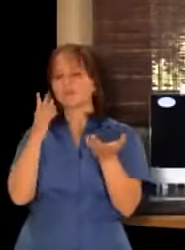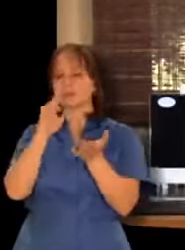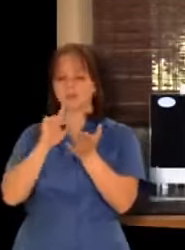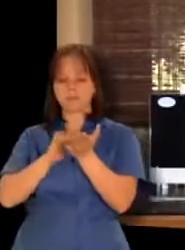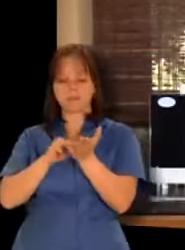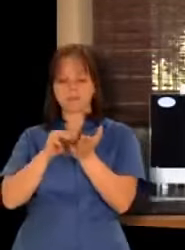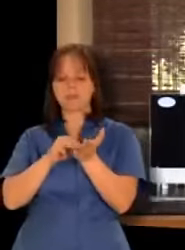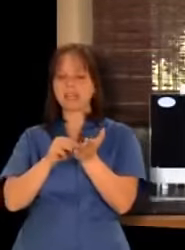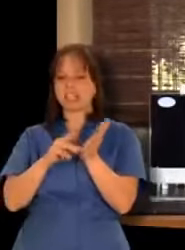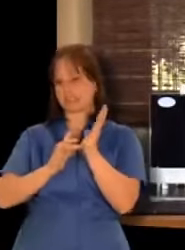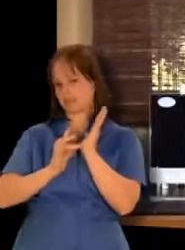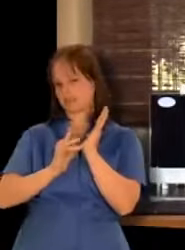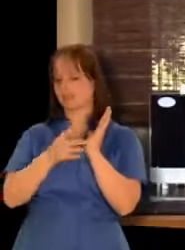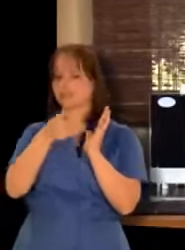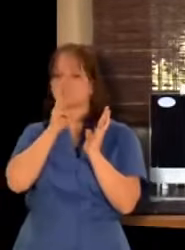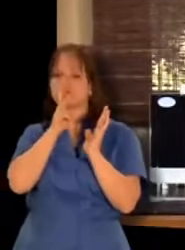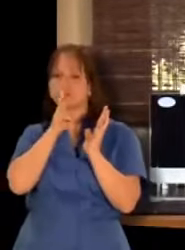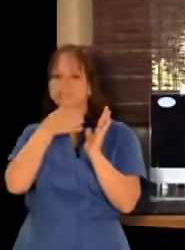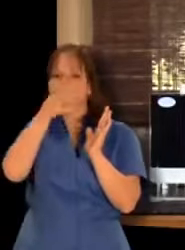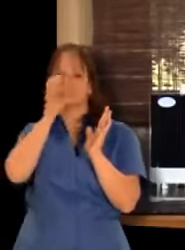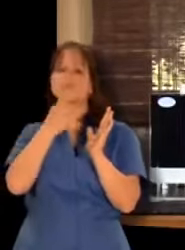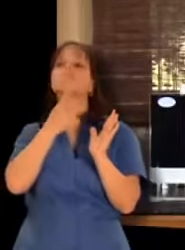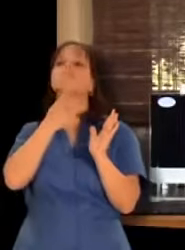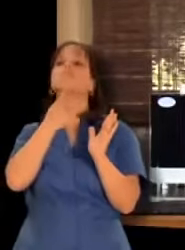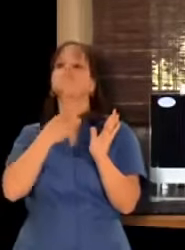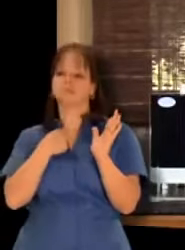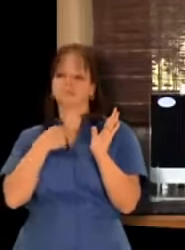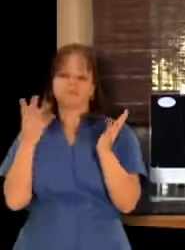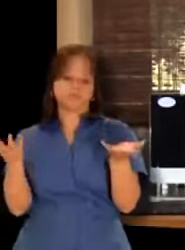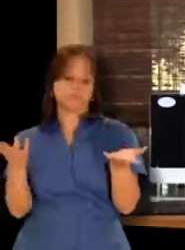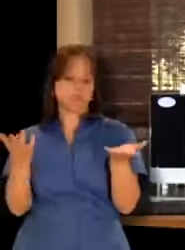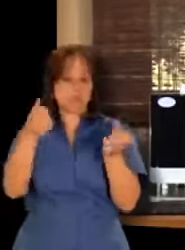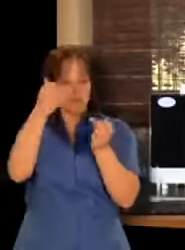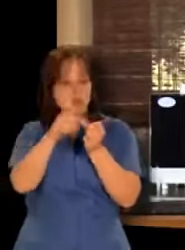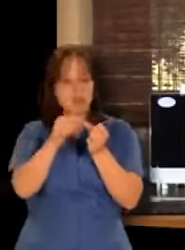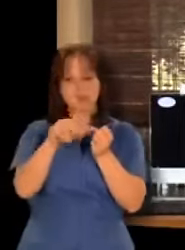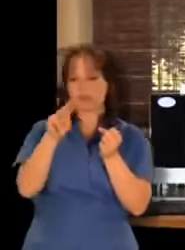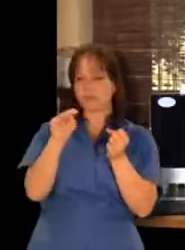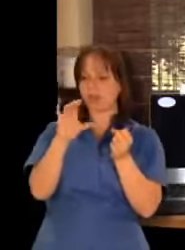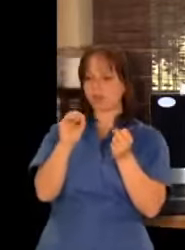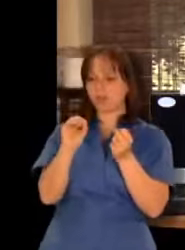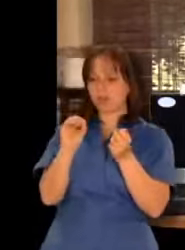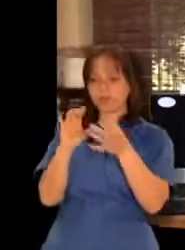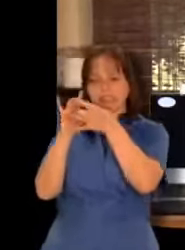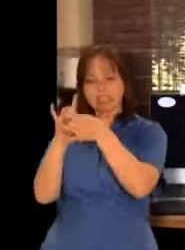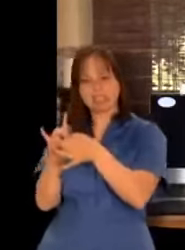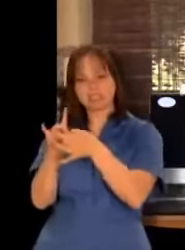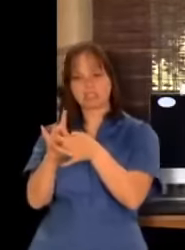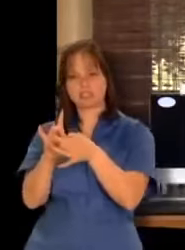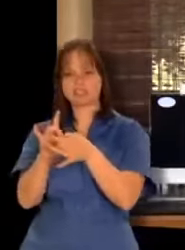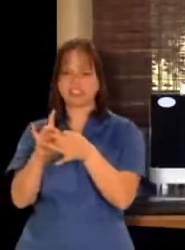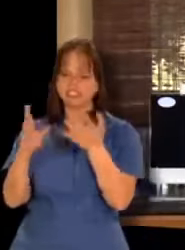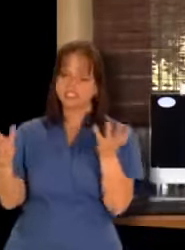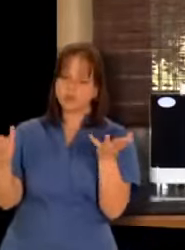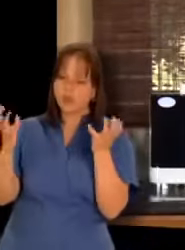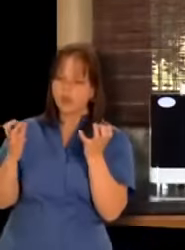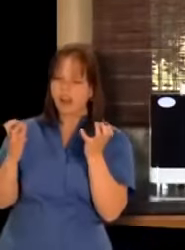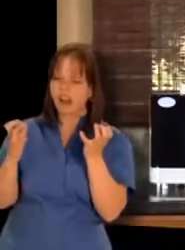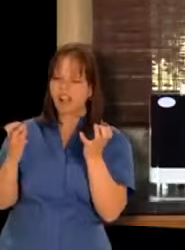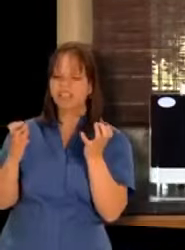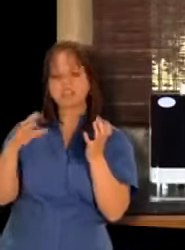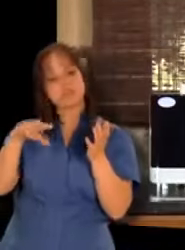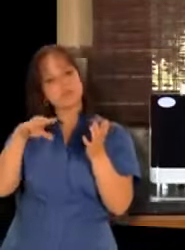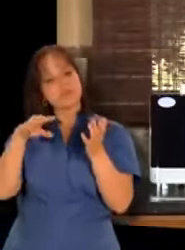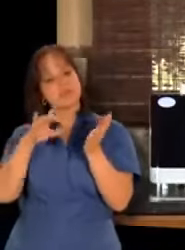taking prescription medication, you want to use this water because remember, the microcluster molecule is much smaller. So that water is going to make the